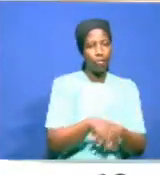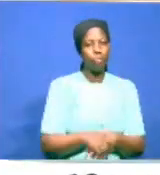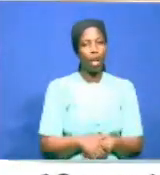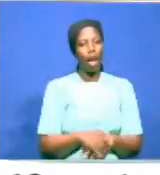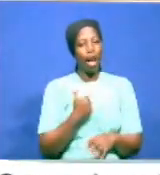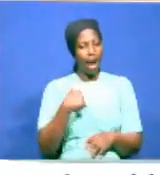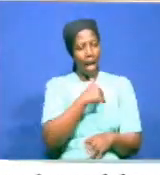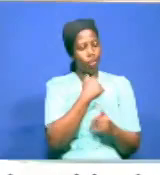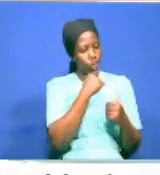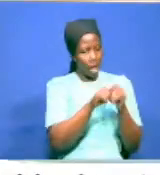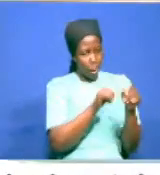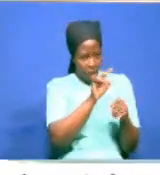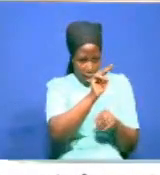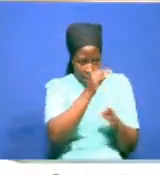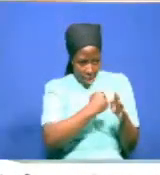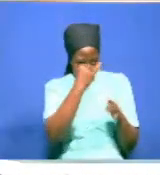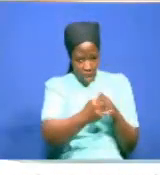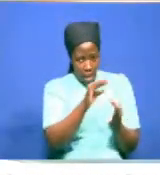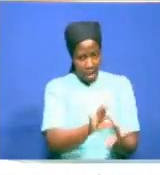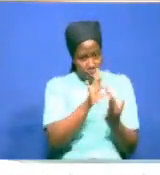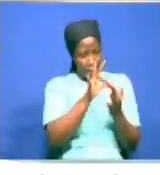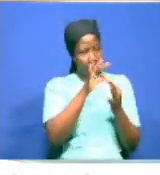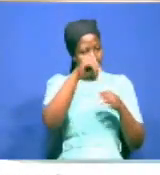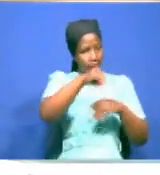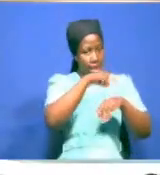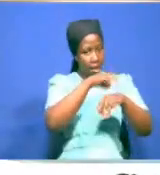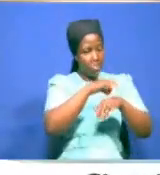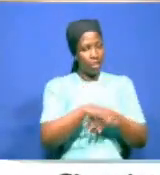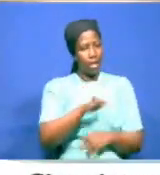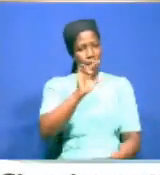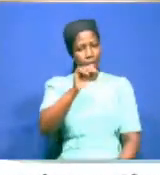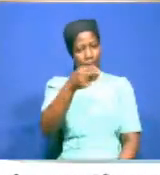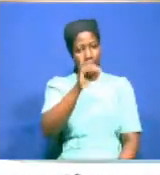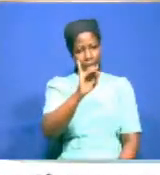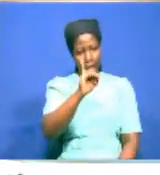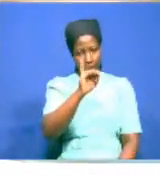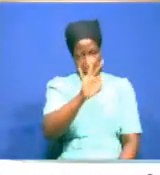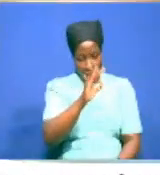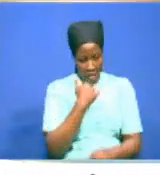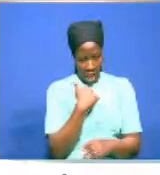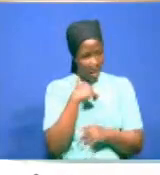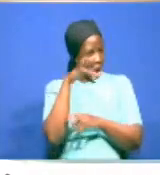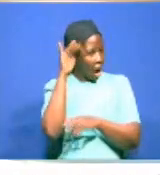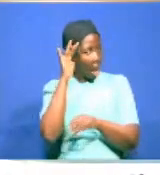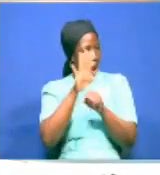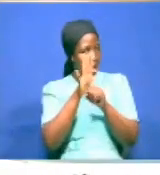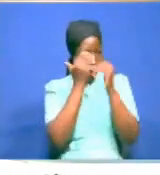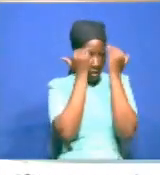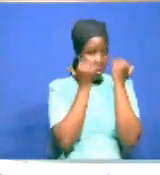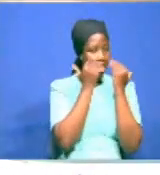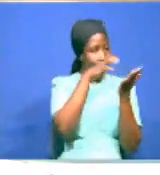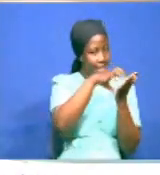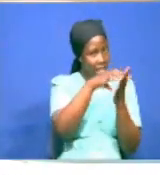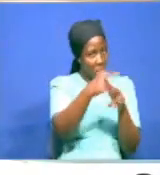touched about the insurance, and especially right now. Mm-hmm. And NHIF, I can tell you for a fact, we've had numerous court cases. I work there, so I